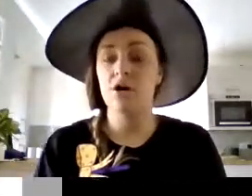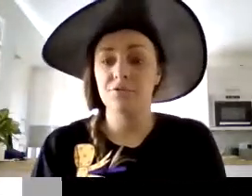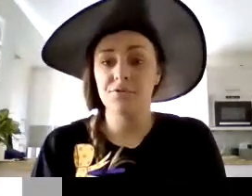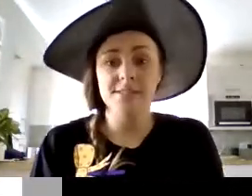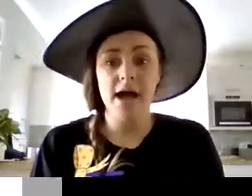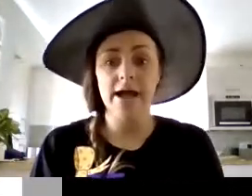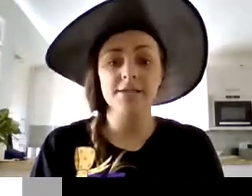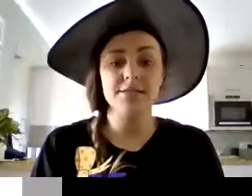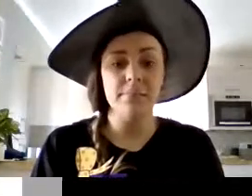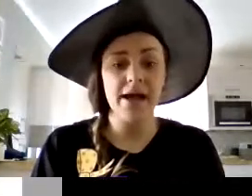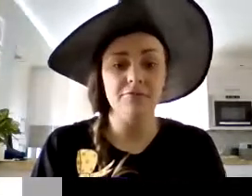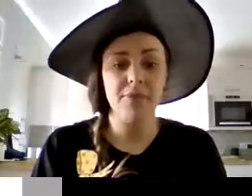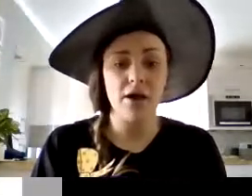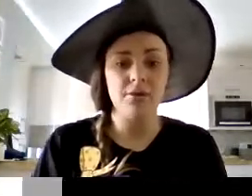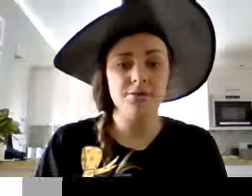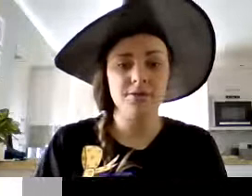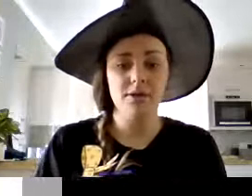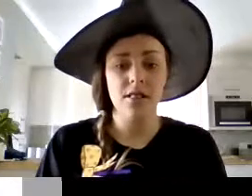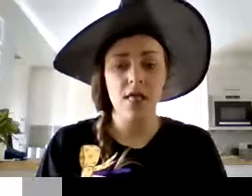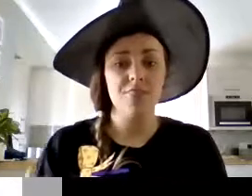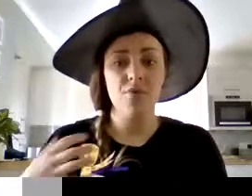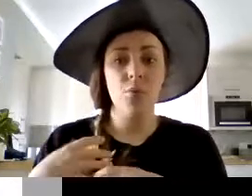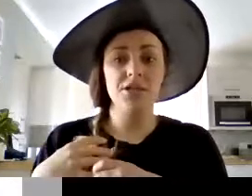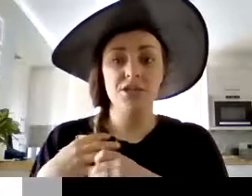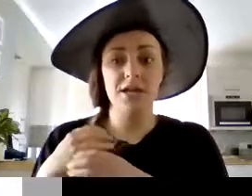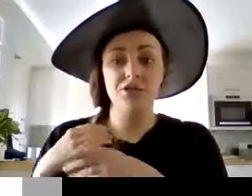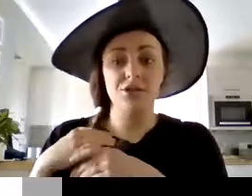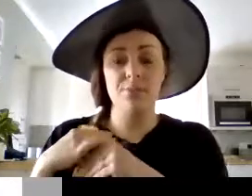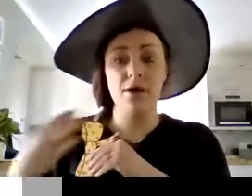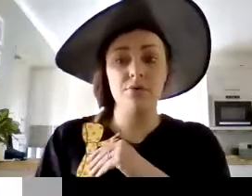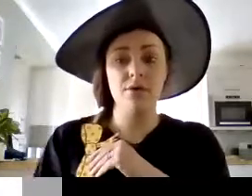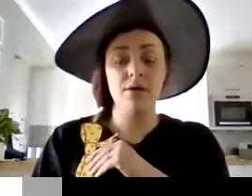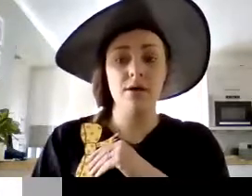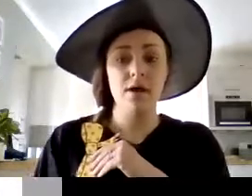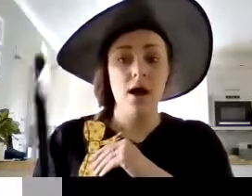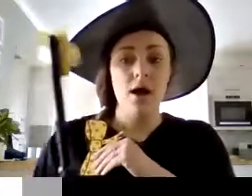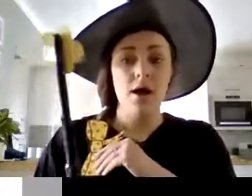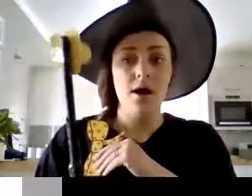They shot through the sky to the back of beyond. The witch clutched her bow.